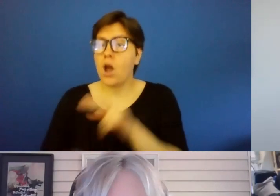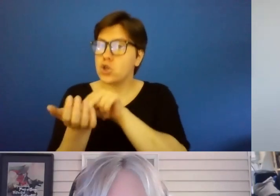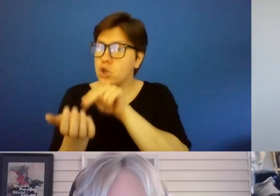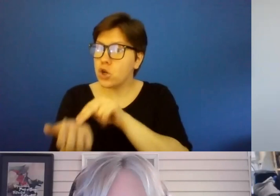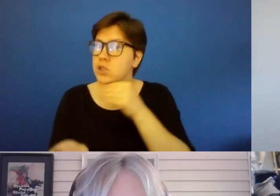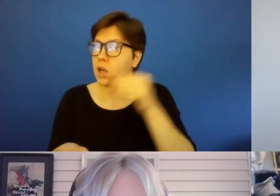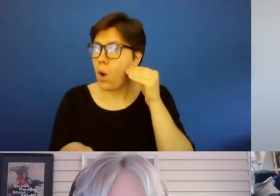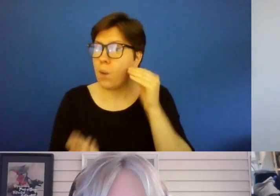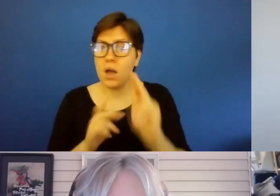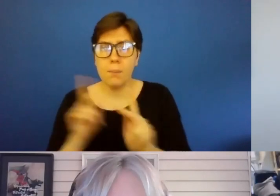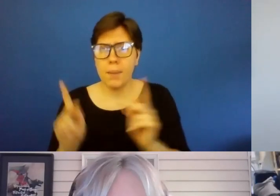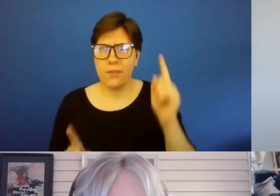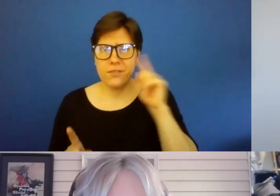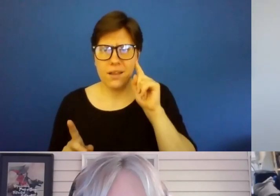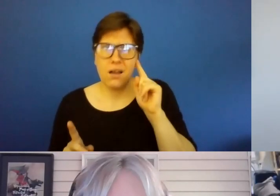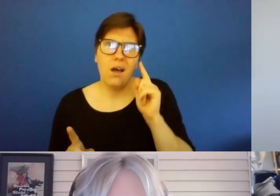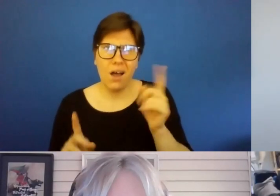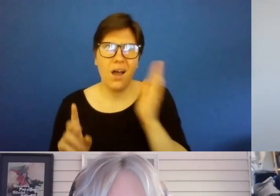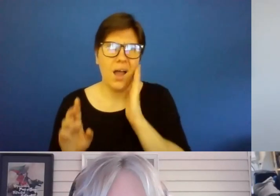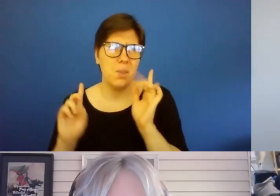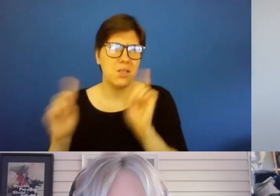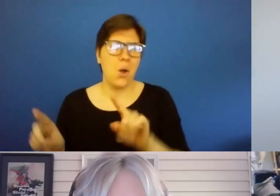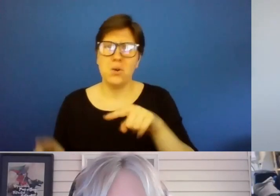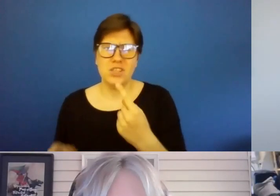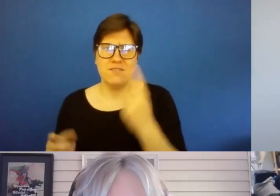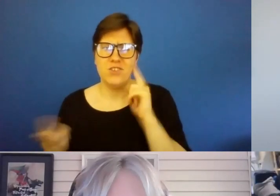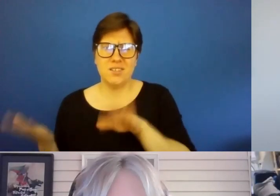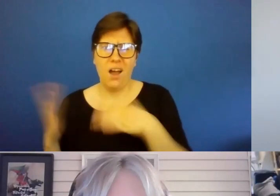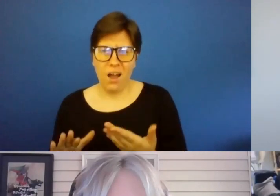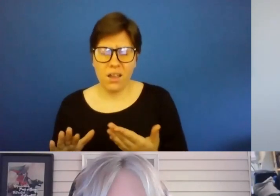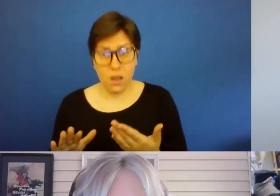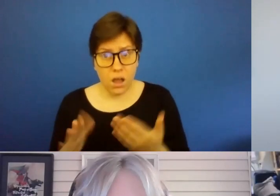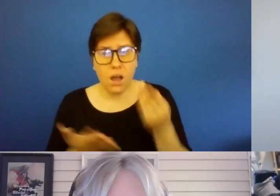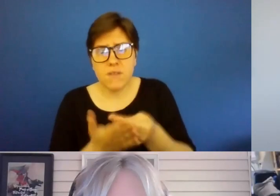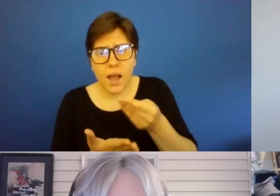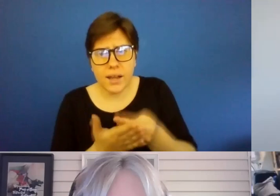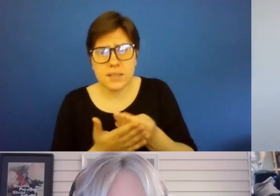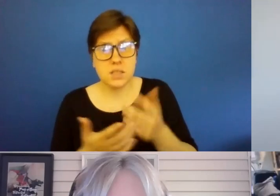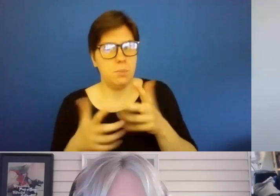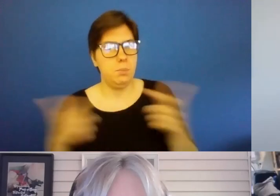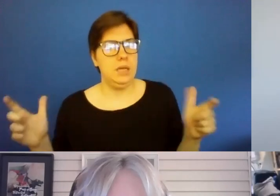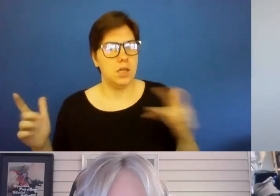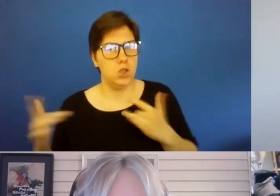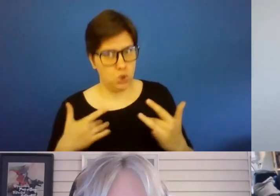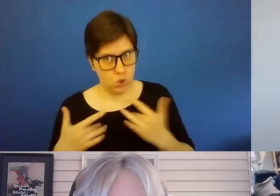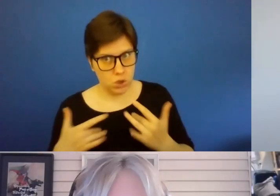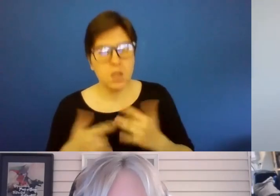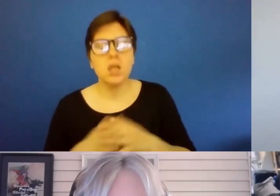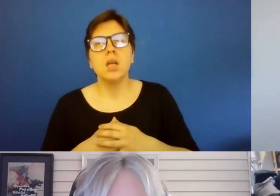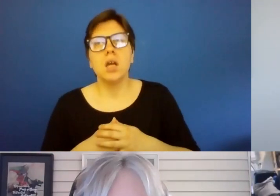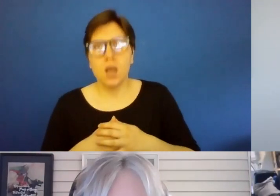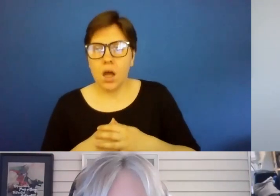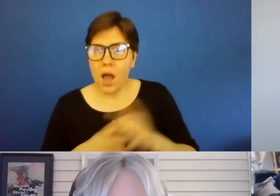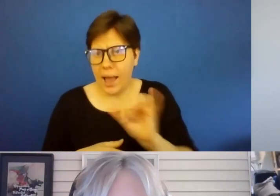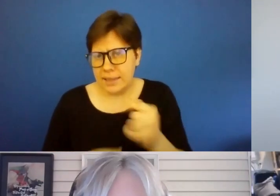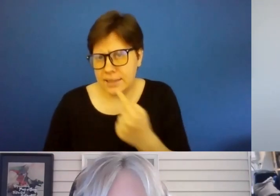where people think they are going to die, where finances are a major concern. And as I